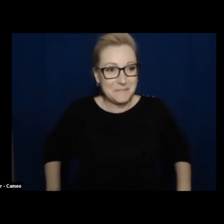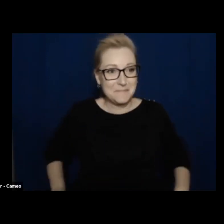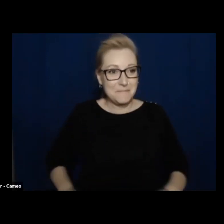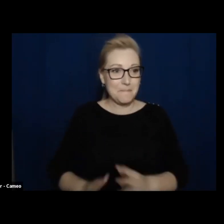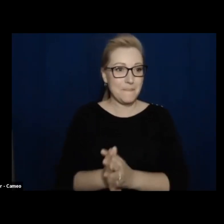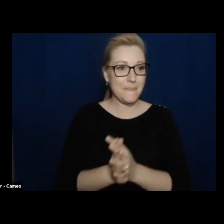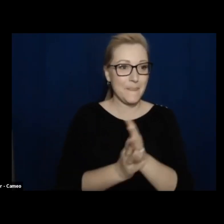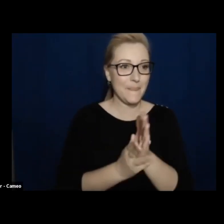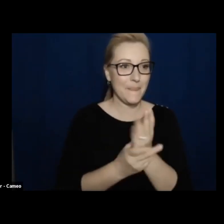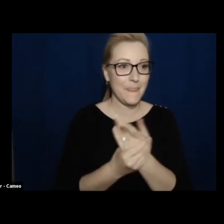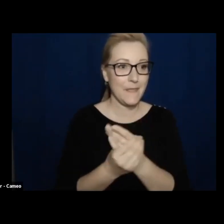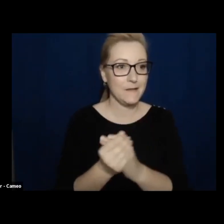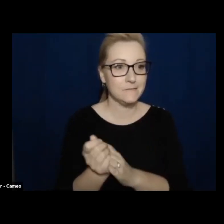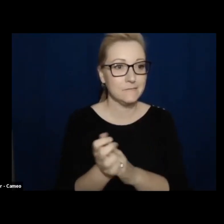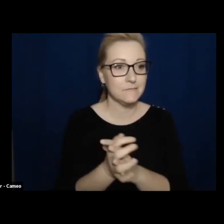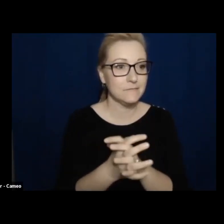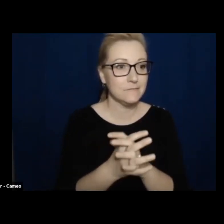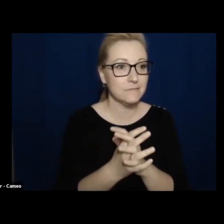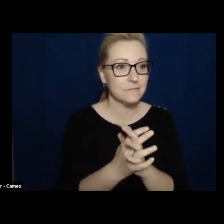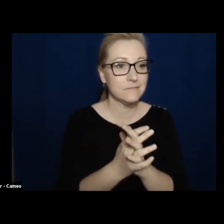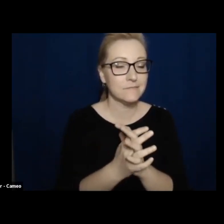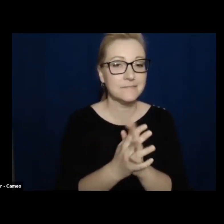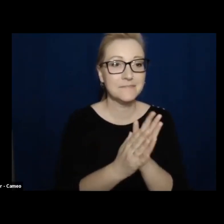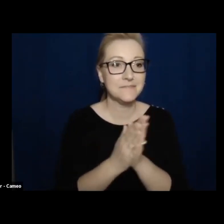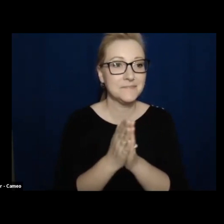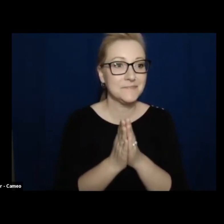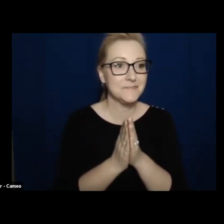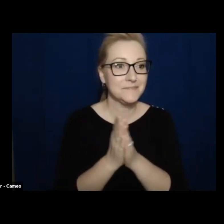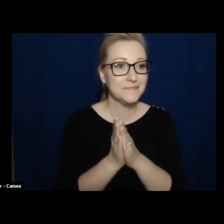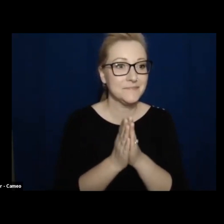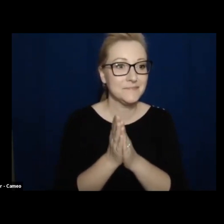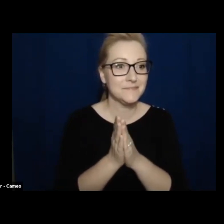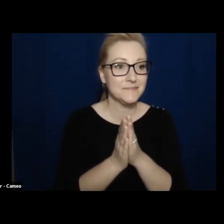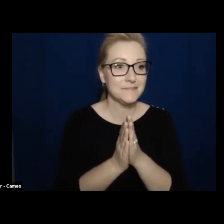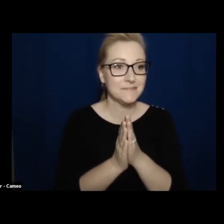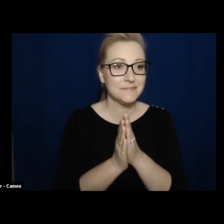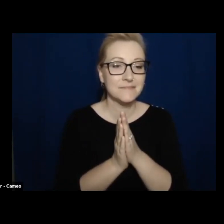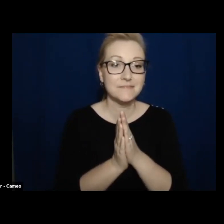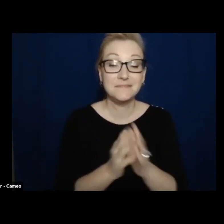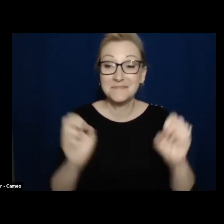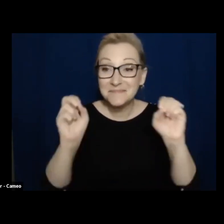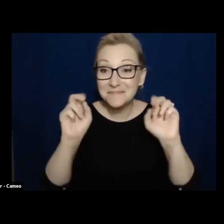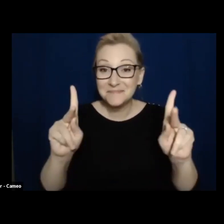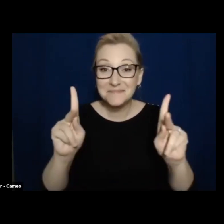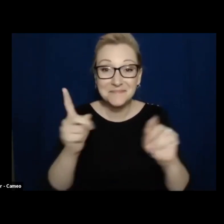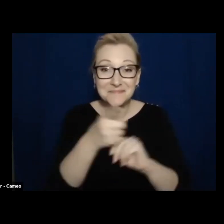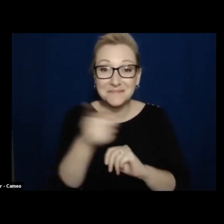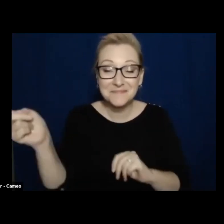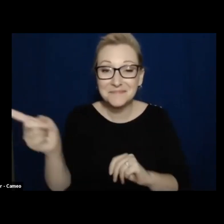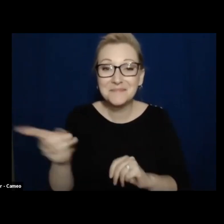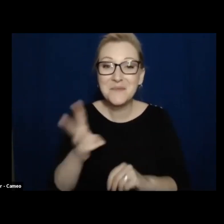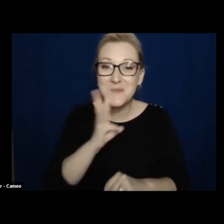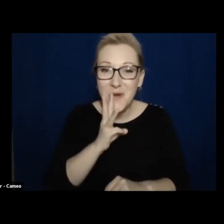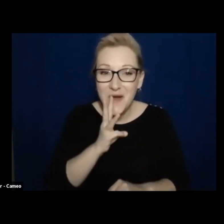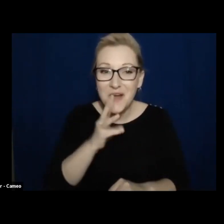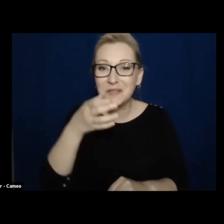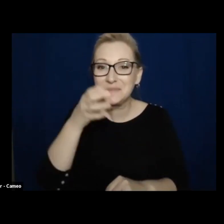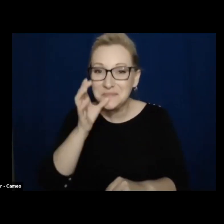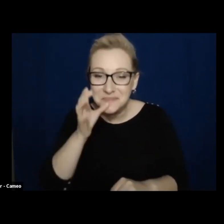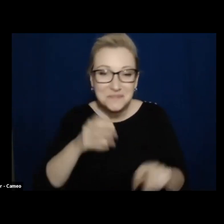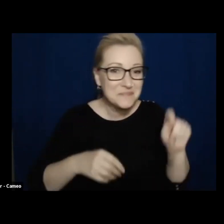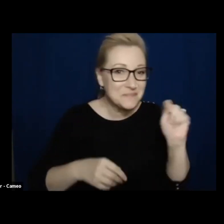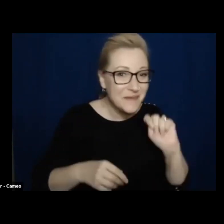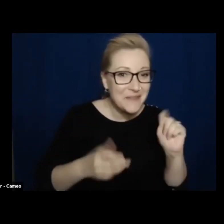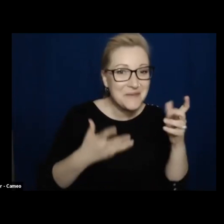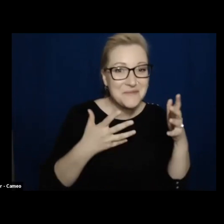So, All right, so I hope everyone got some water, went to the loo, and I hope we are ready